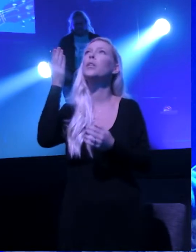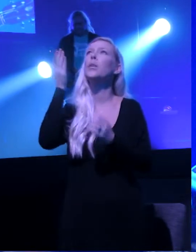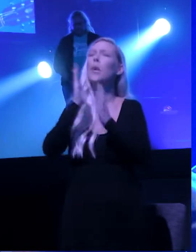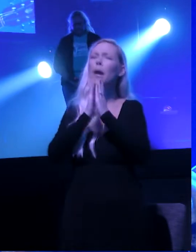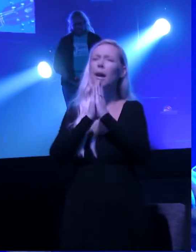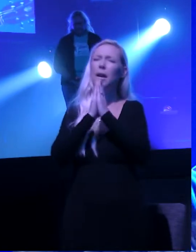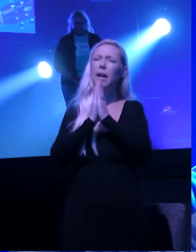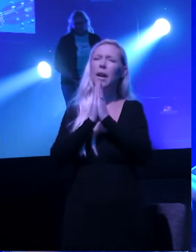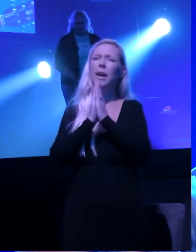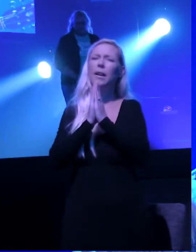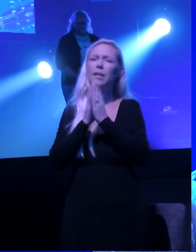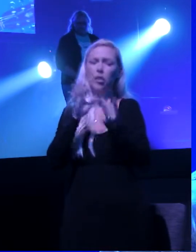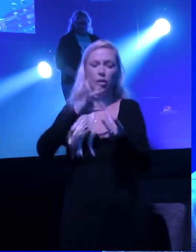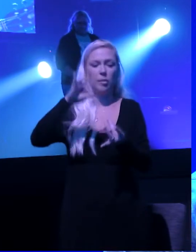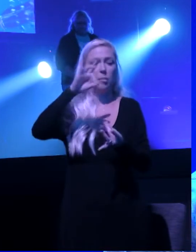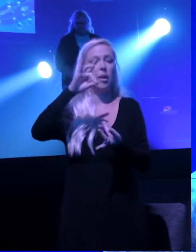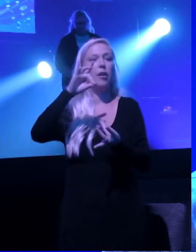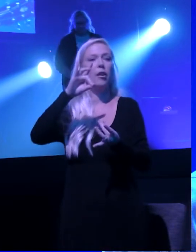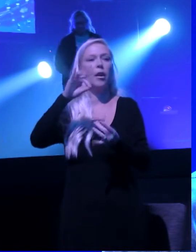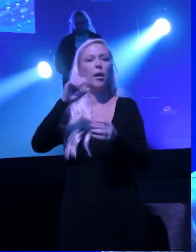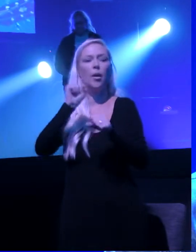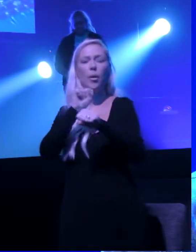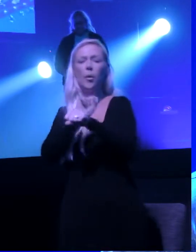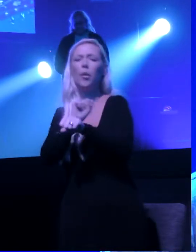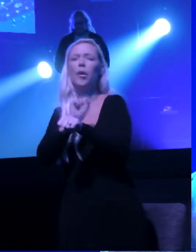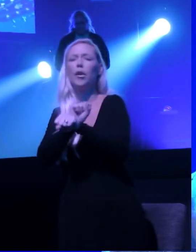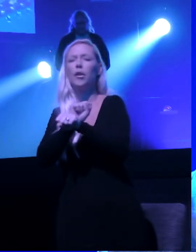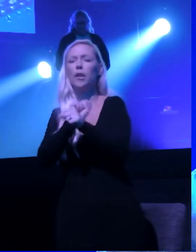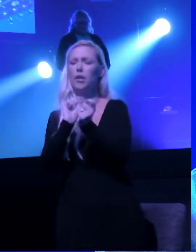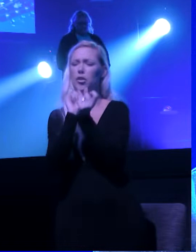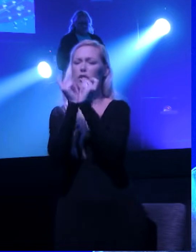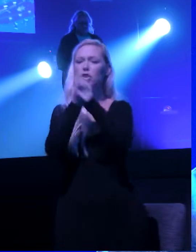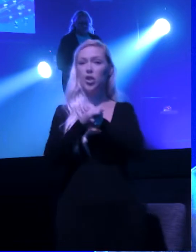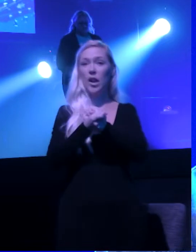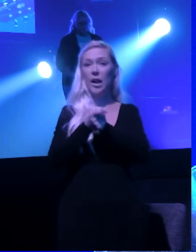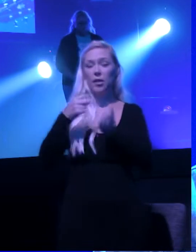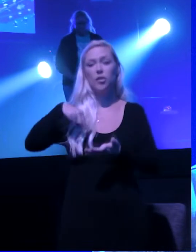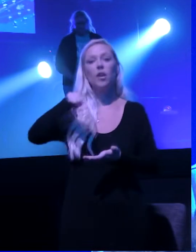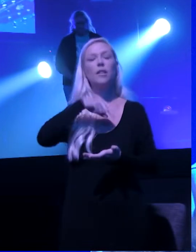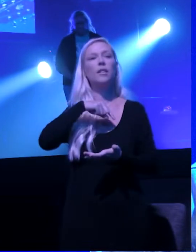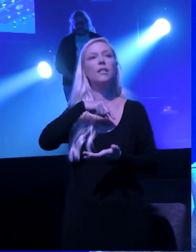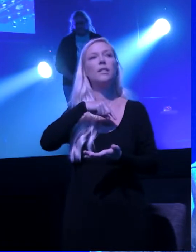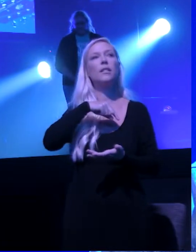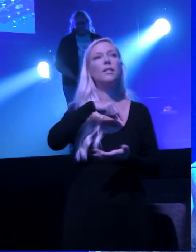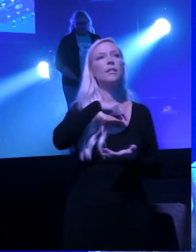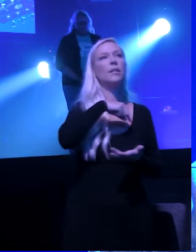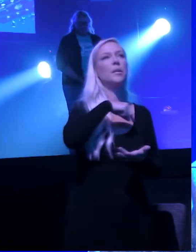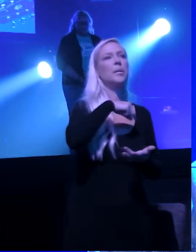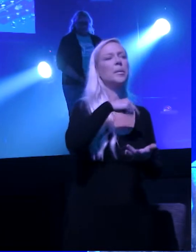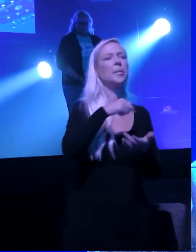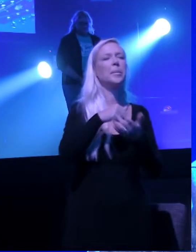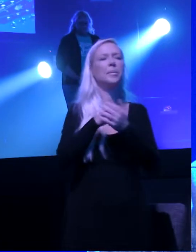your spirit would just move in power in us, change us, transform us, convict us.